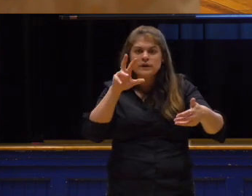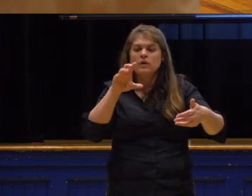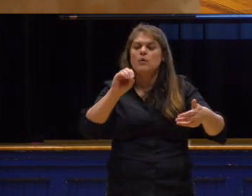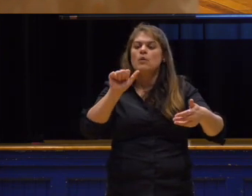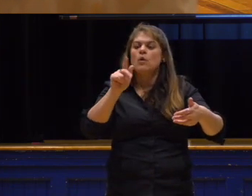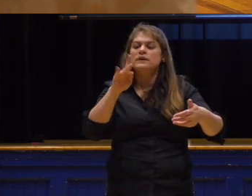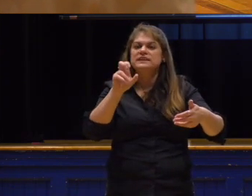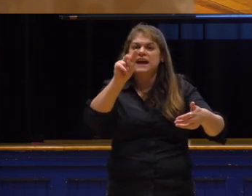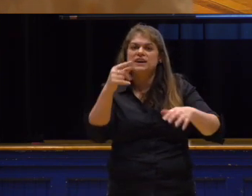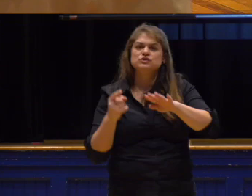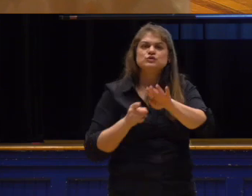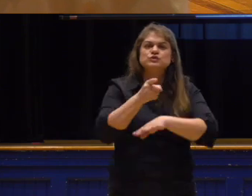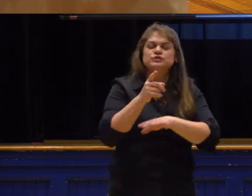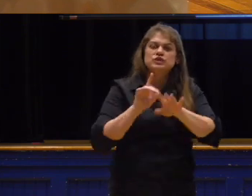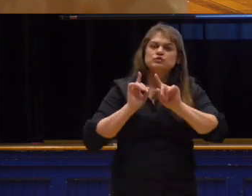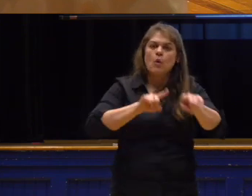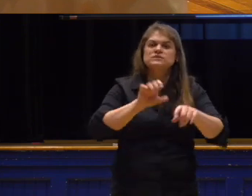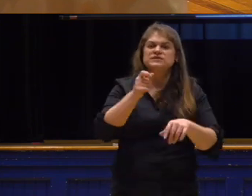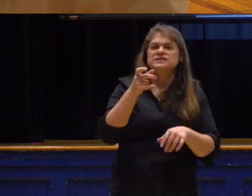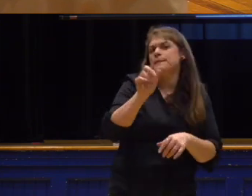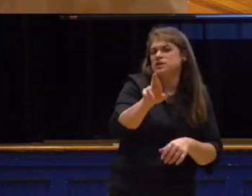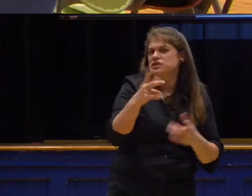to Sumner Avenue?